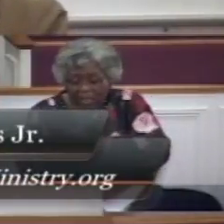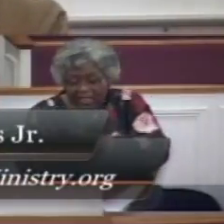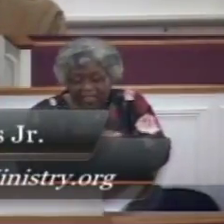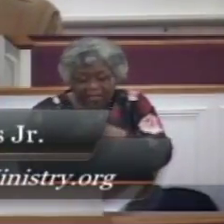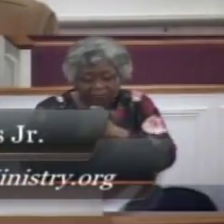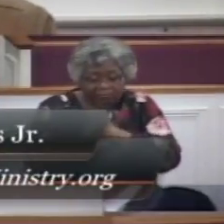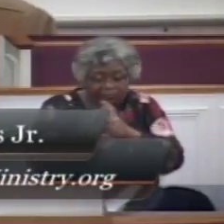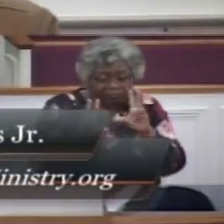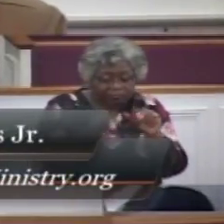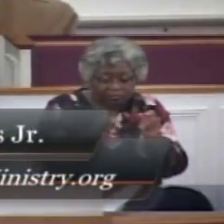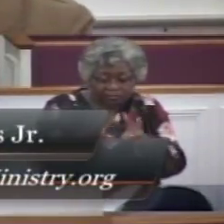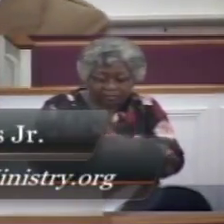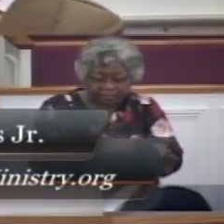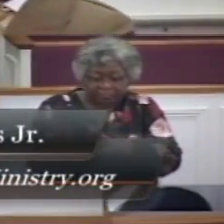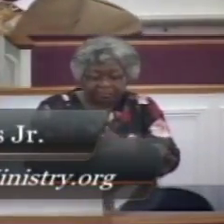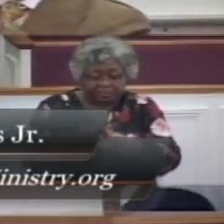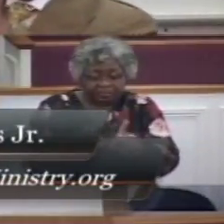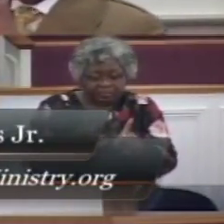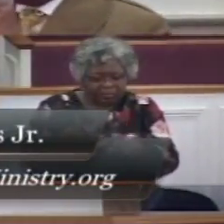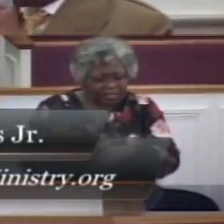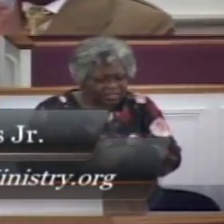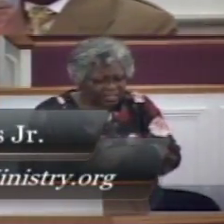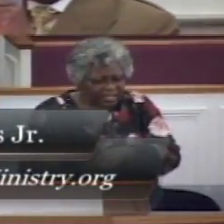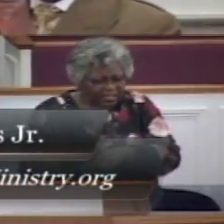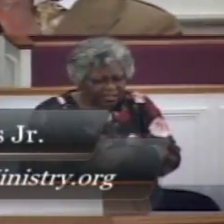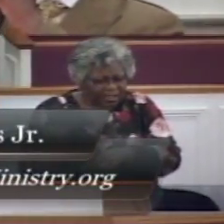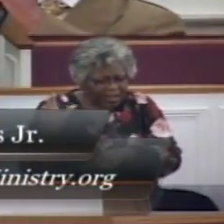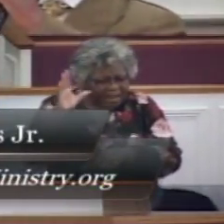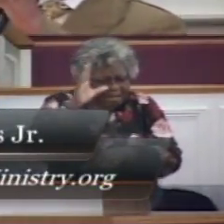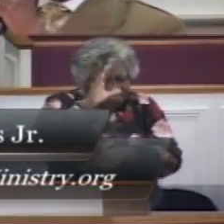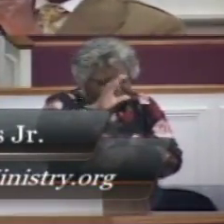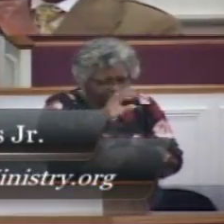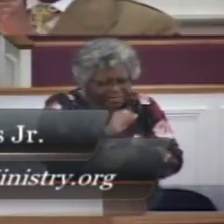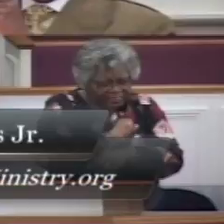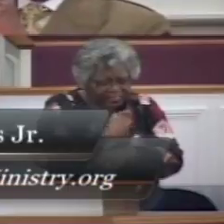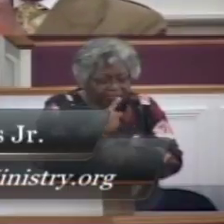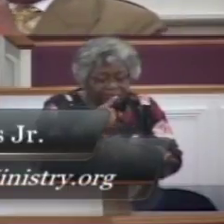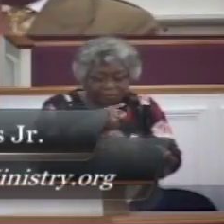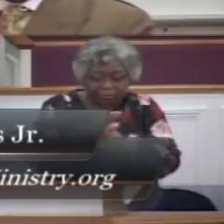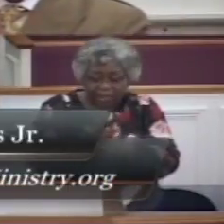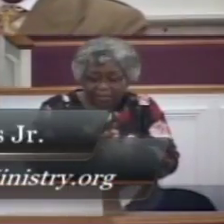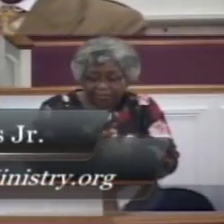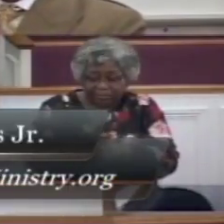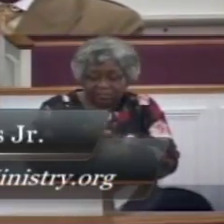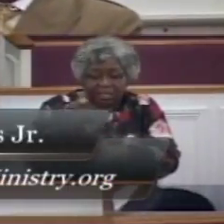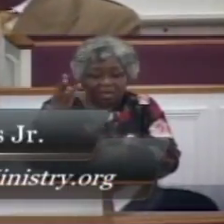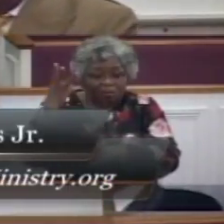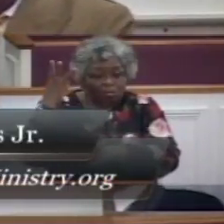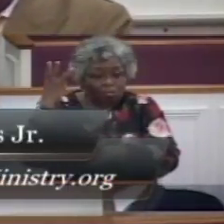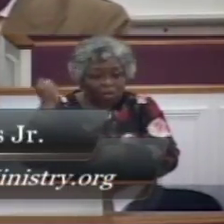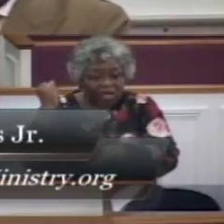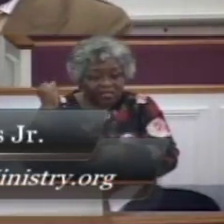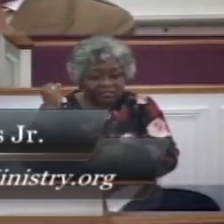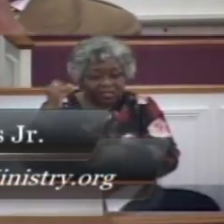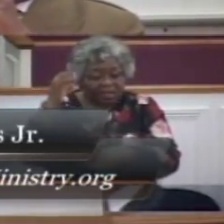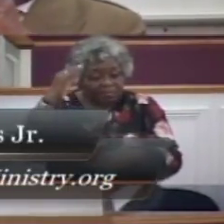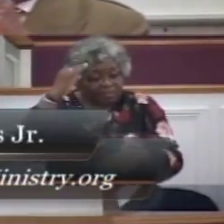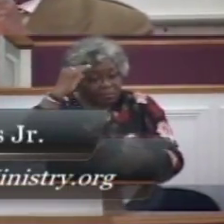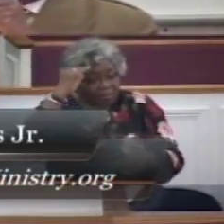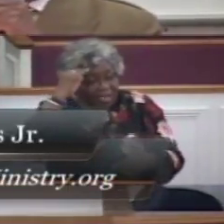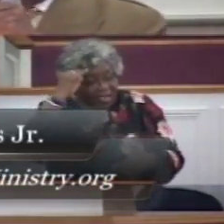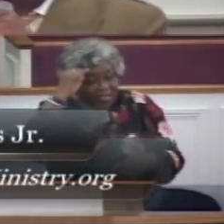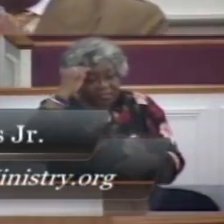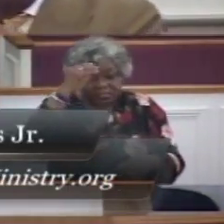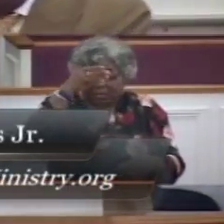out of no way. But yet, missing in the promise was the mind of